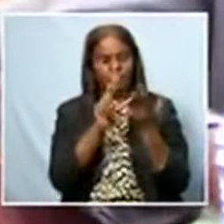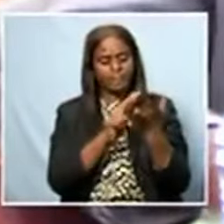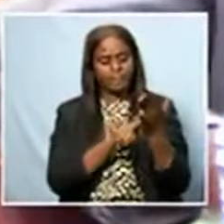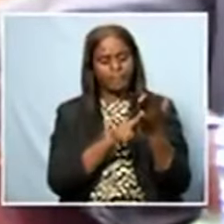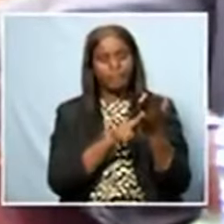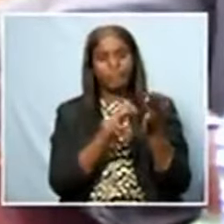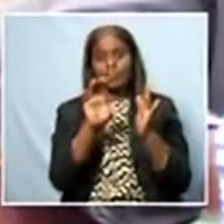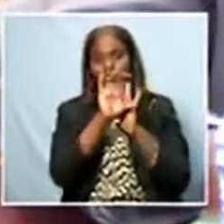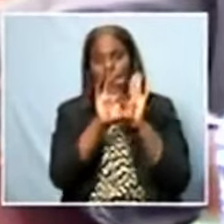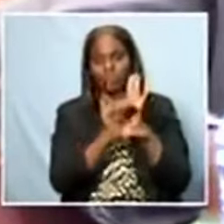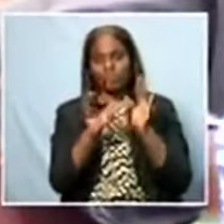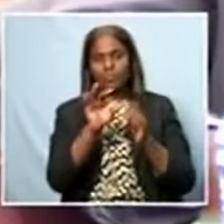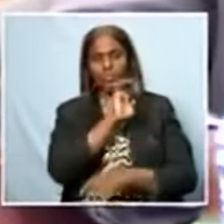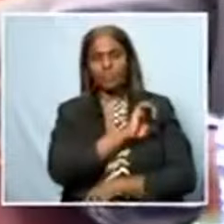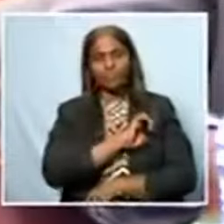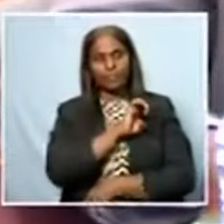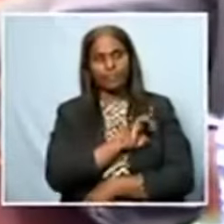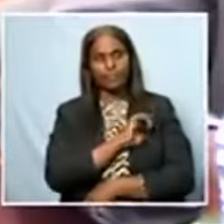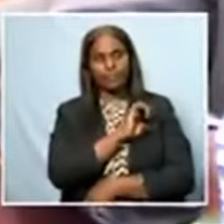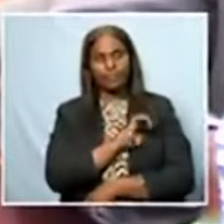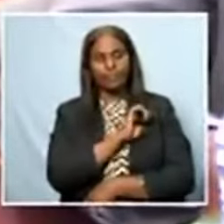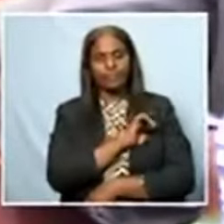Ethics.